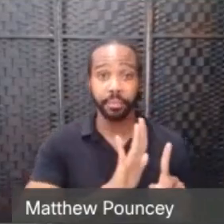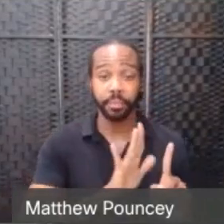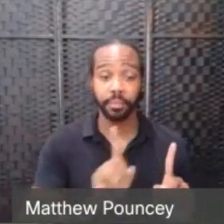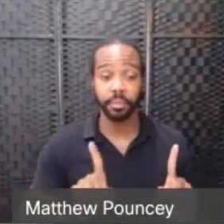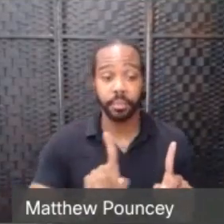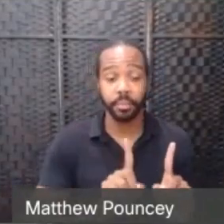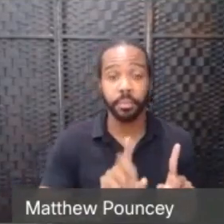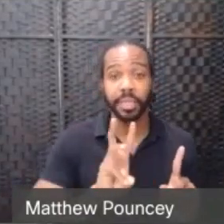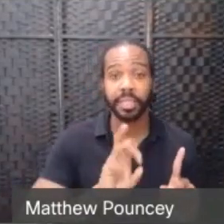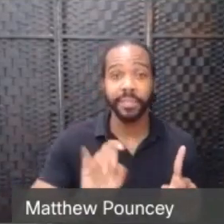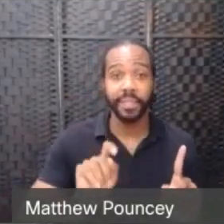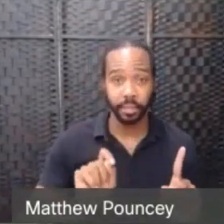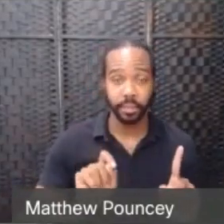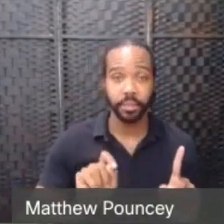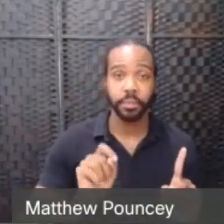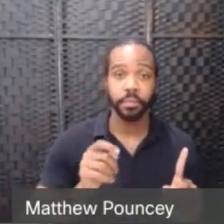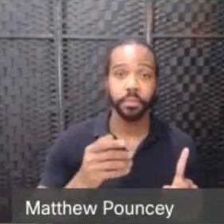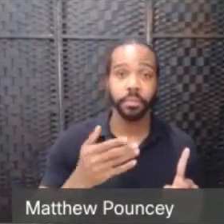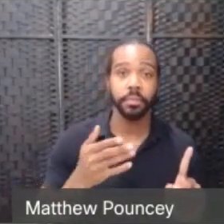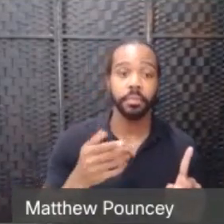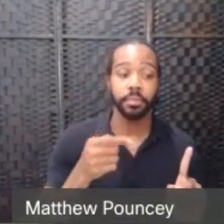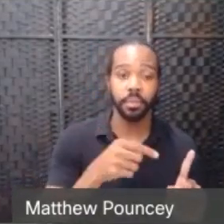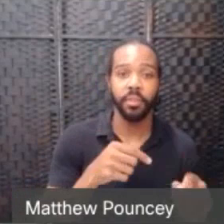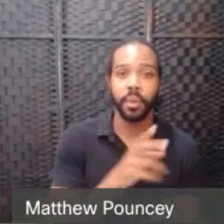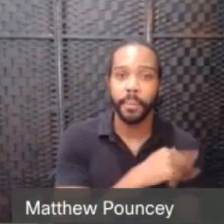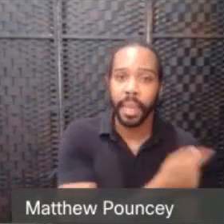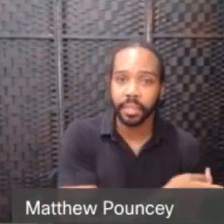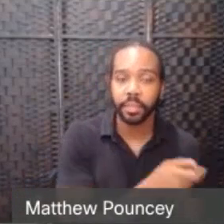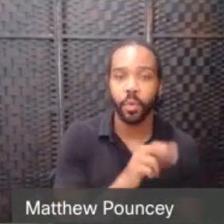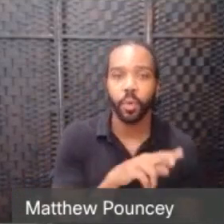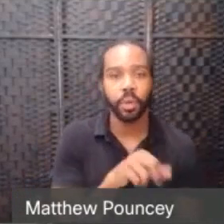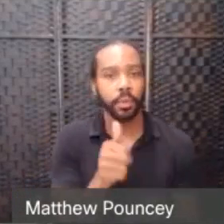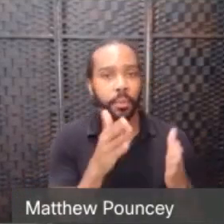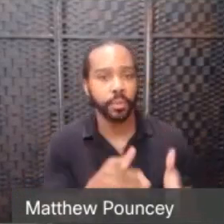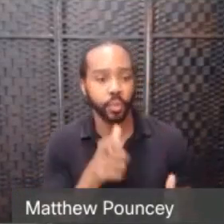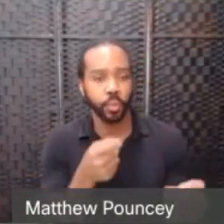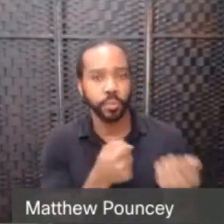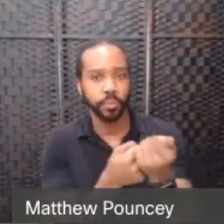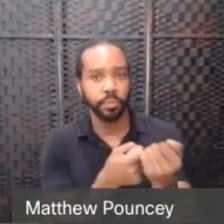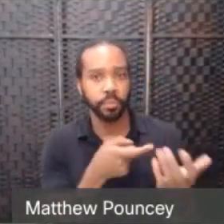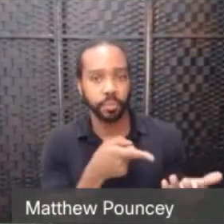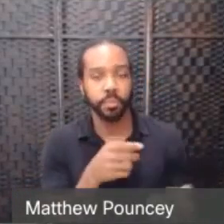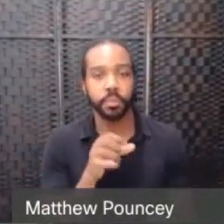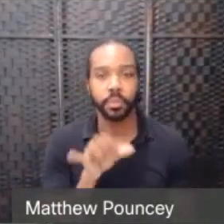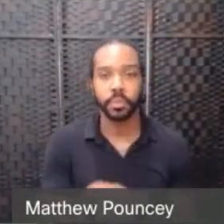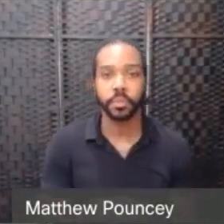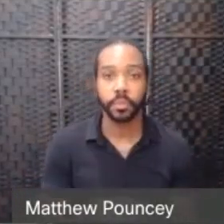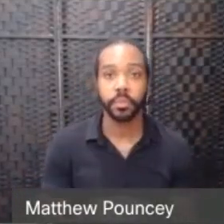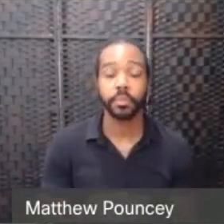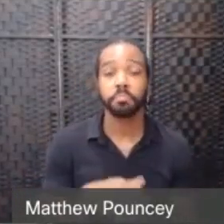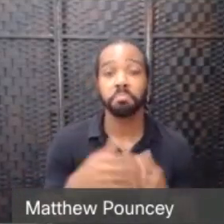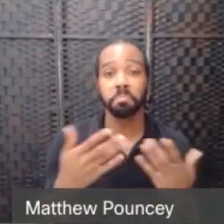of a patient or a person supported. So